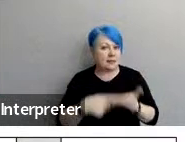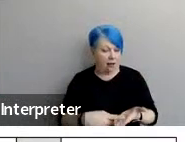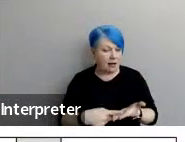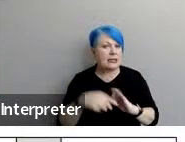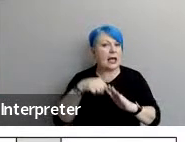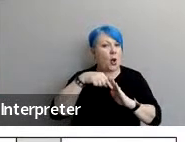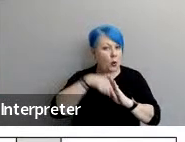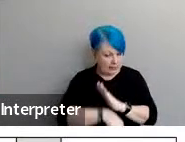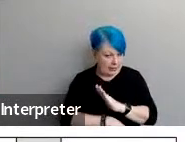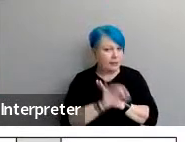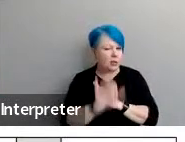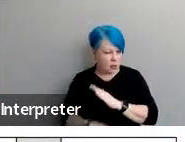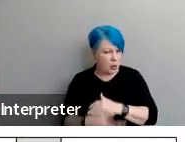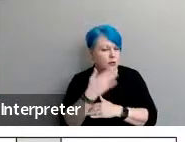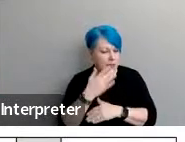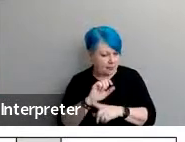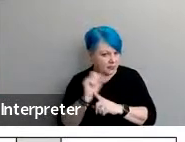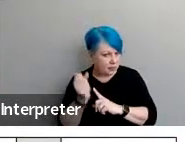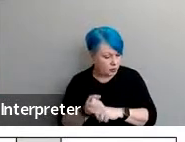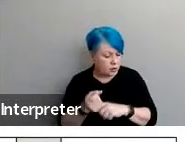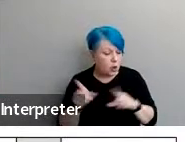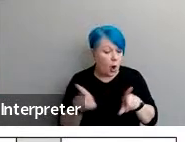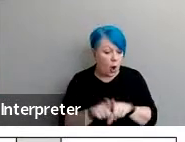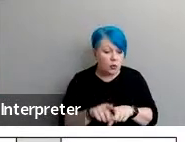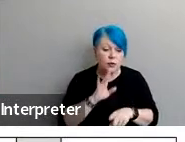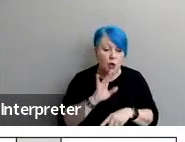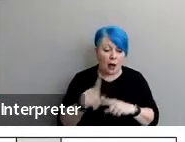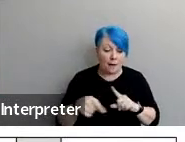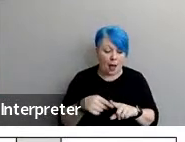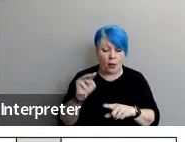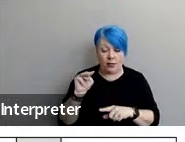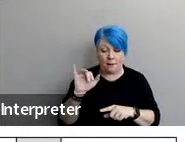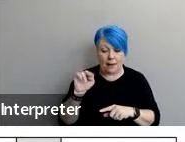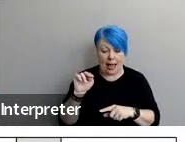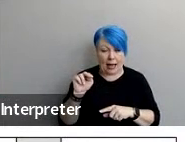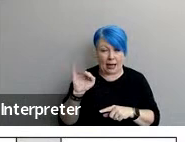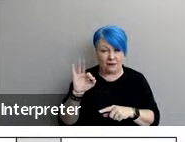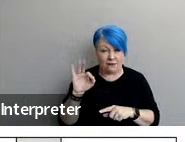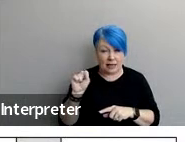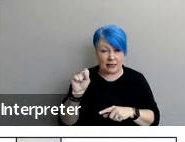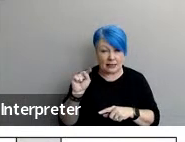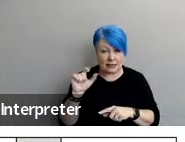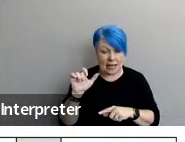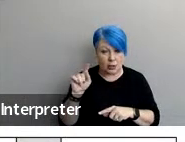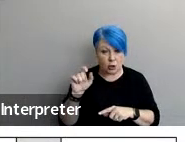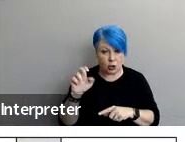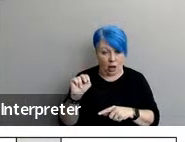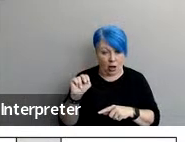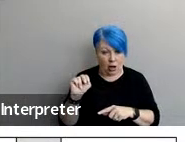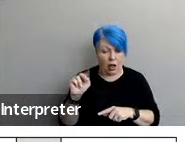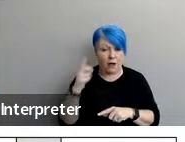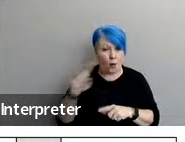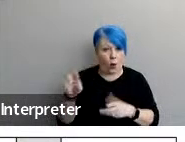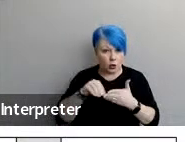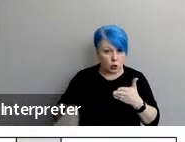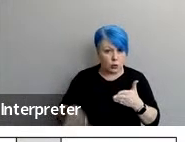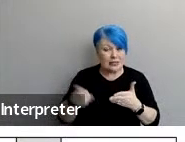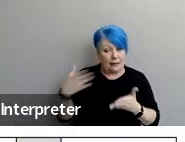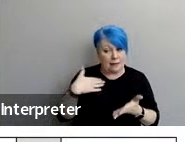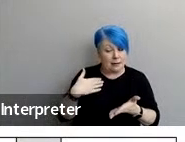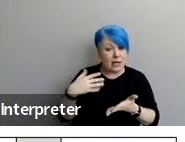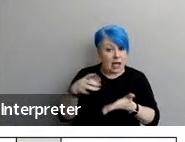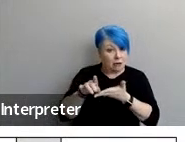the process, we're talking about the manifestation of, you know, students who may receive suspensions and how, and that's where